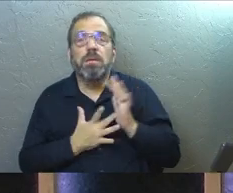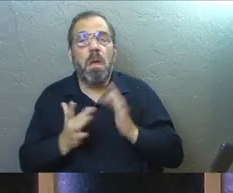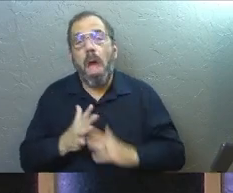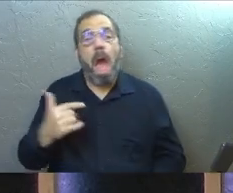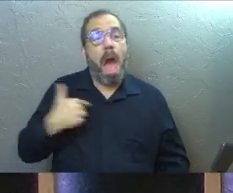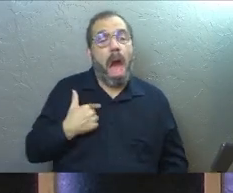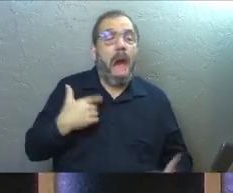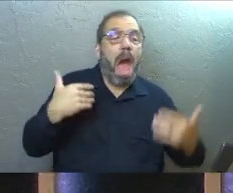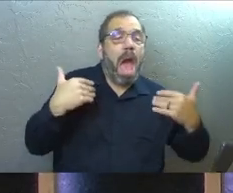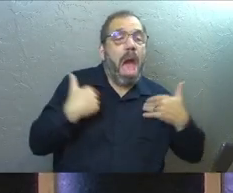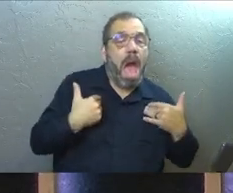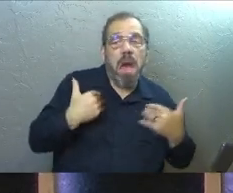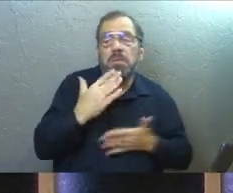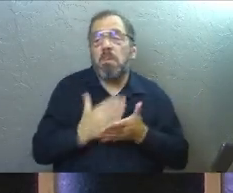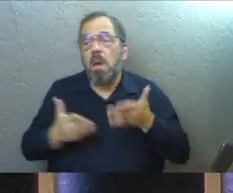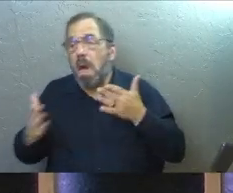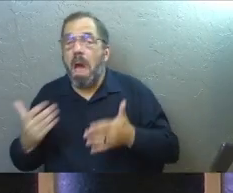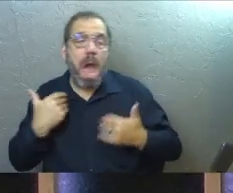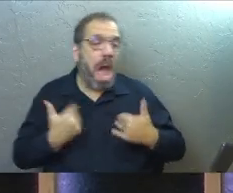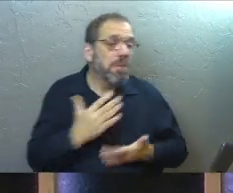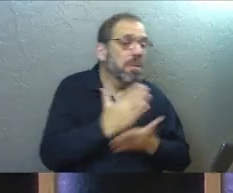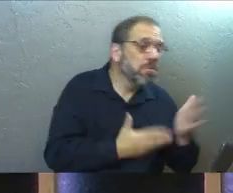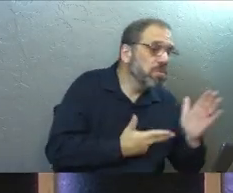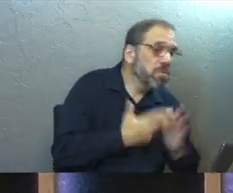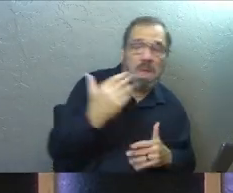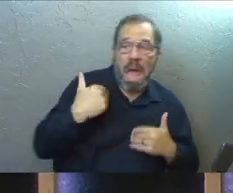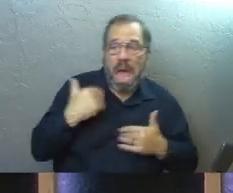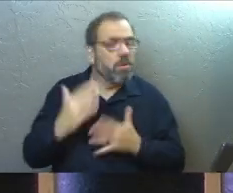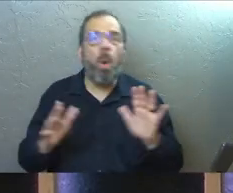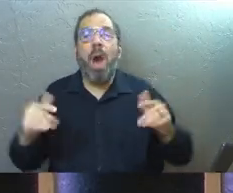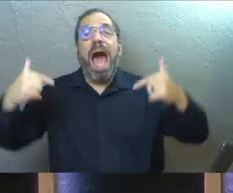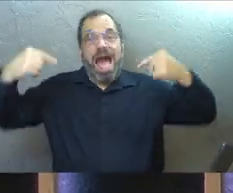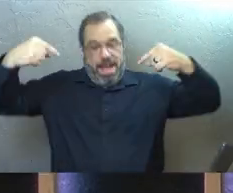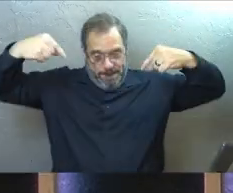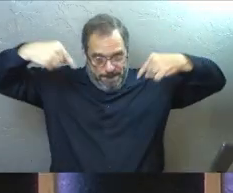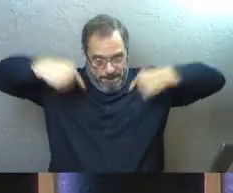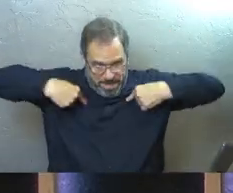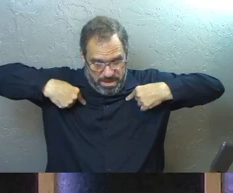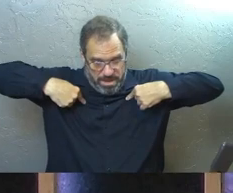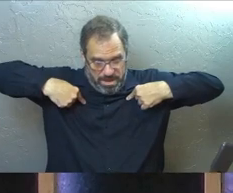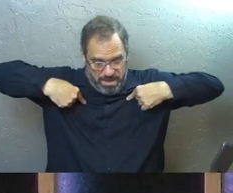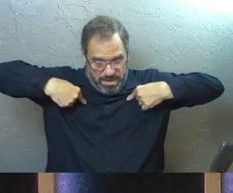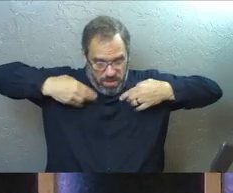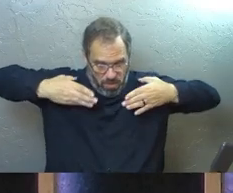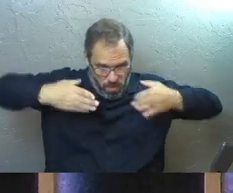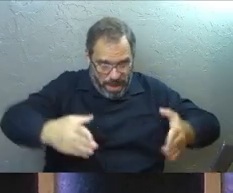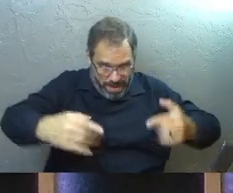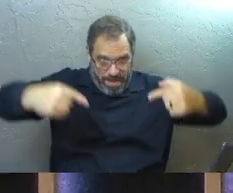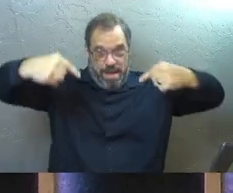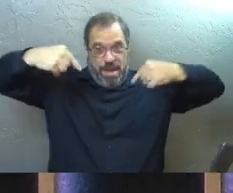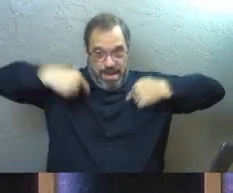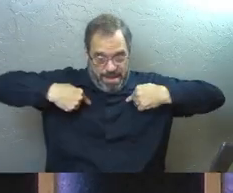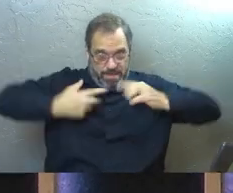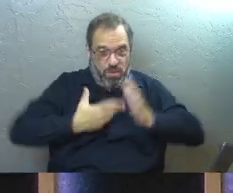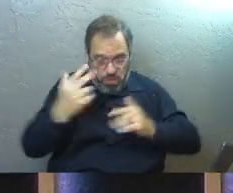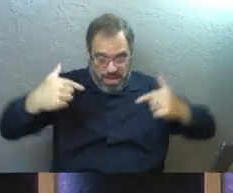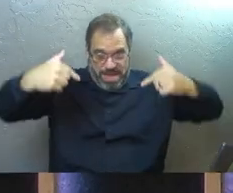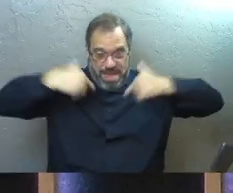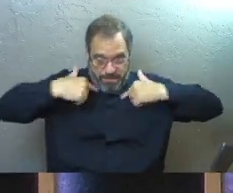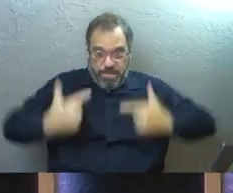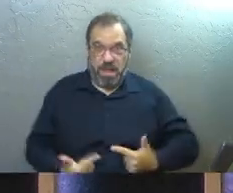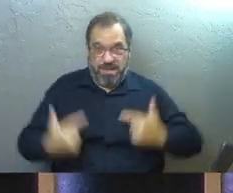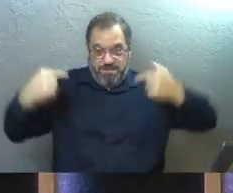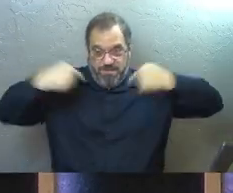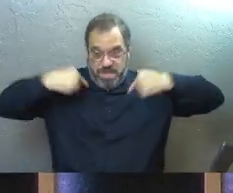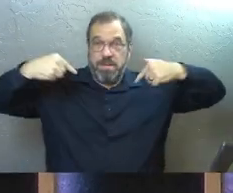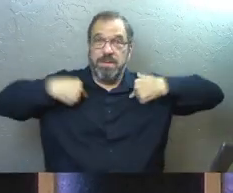say, I have some way, I have some truth, I have some life. He says, no, I am the way, I am the truth, I